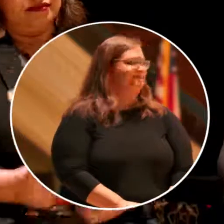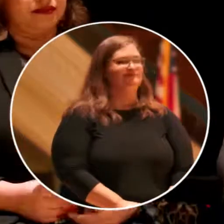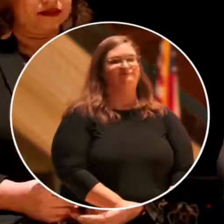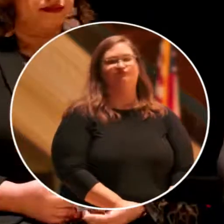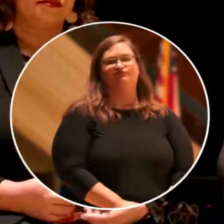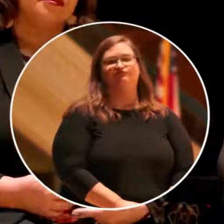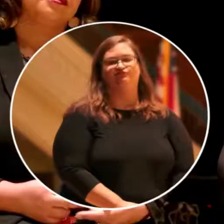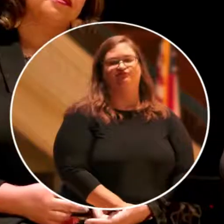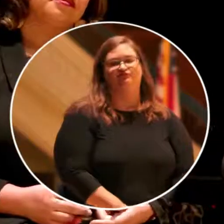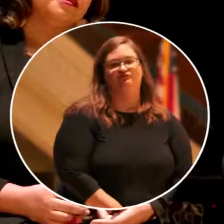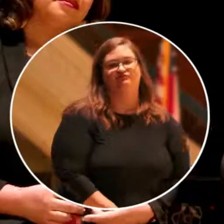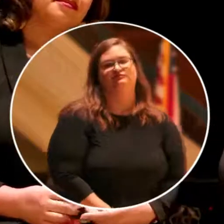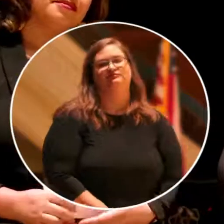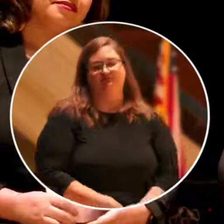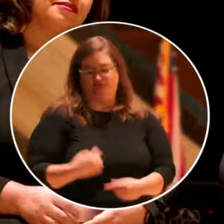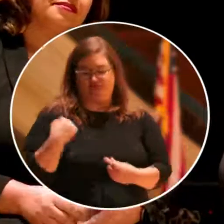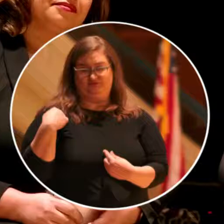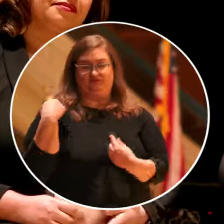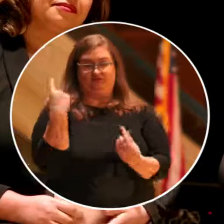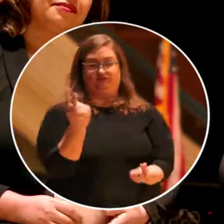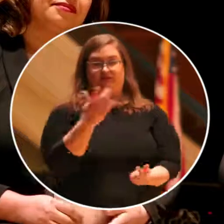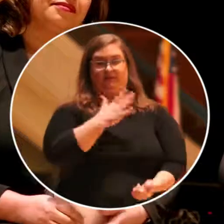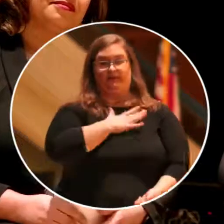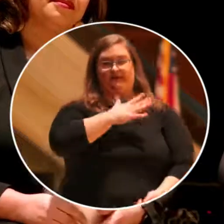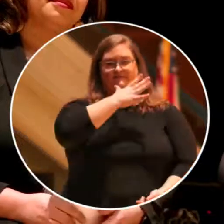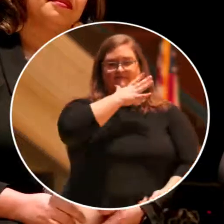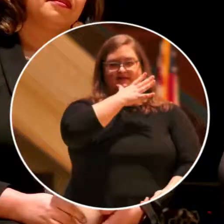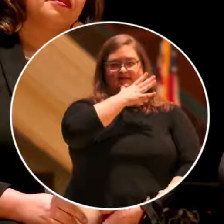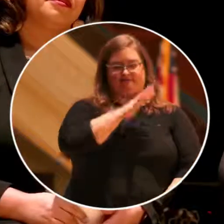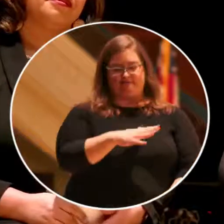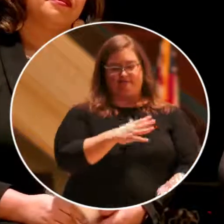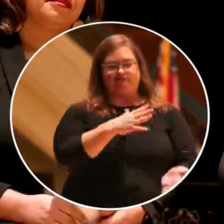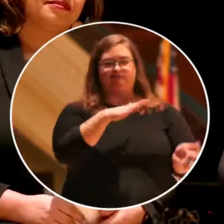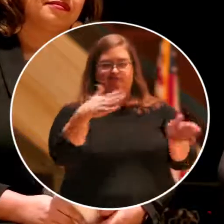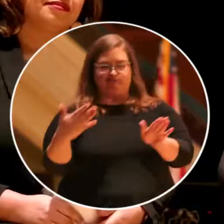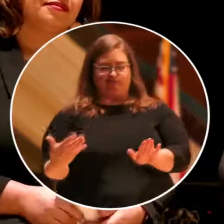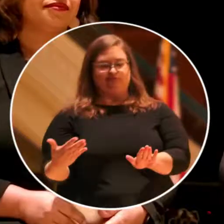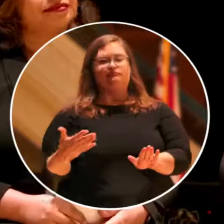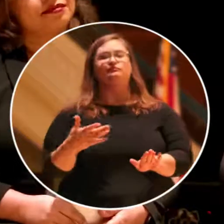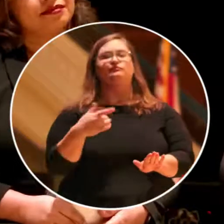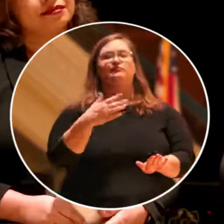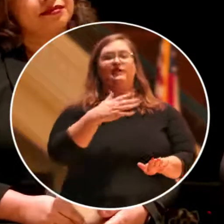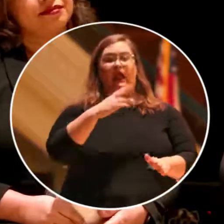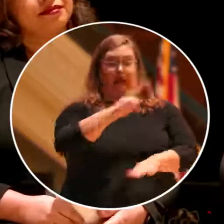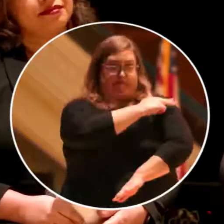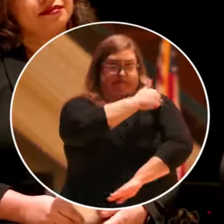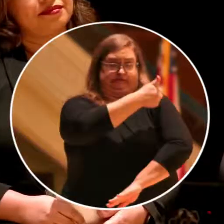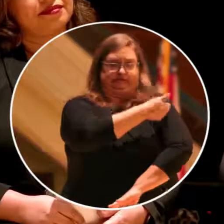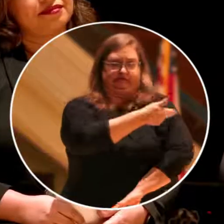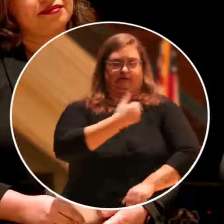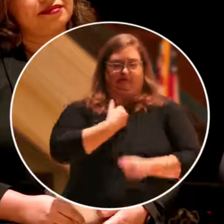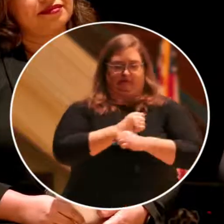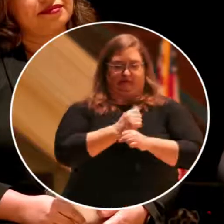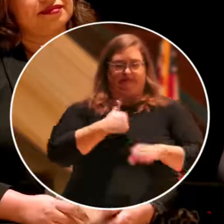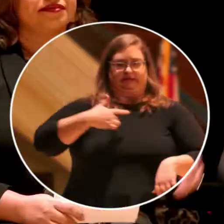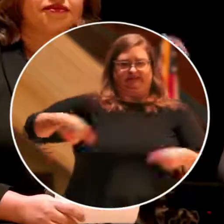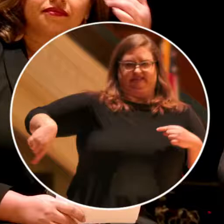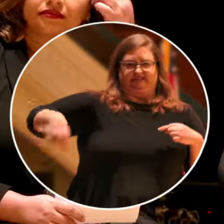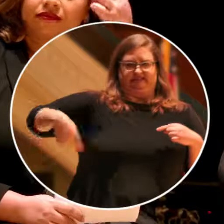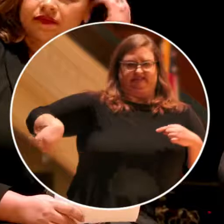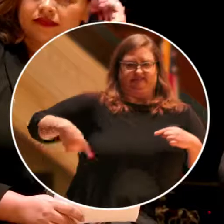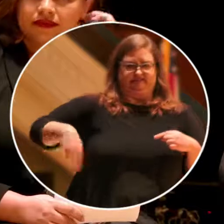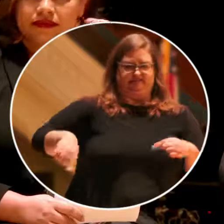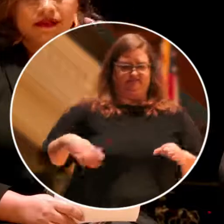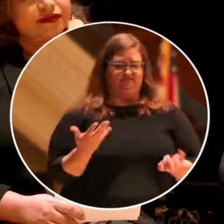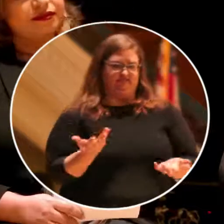Ever since my mom died, hospitals have made me anxious. But this story isn't about my mom. It's not even really